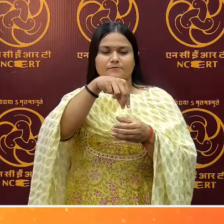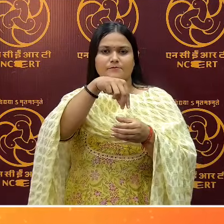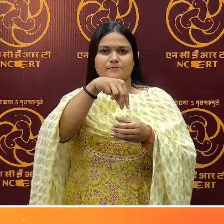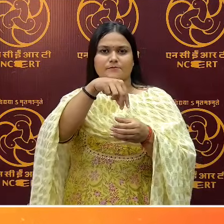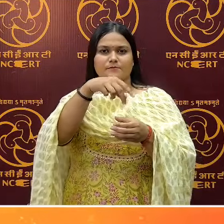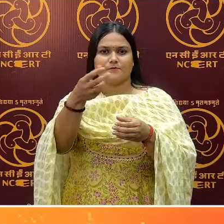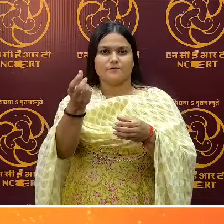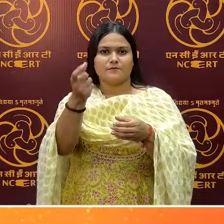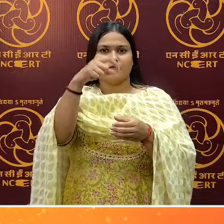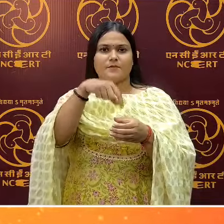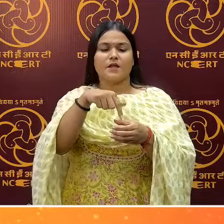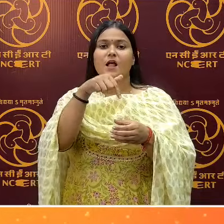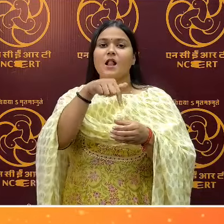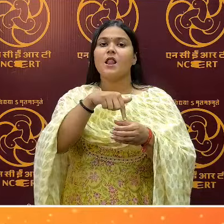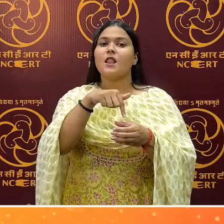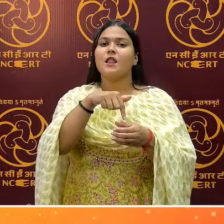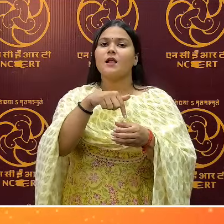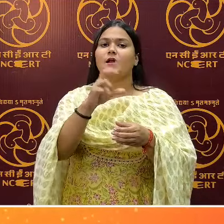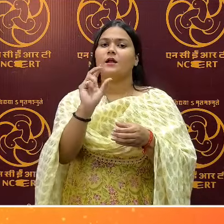the lemon is